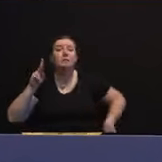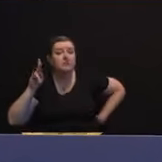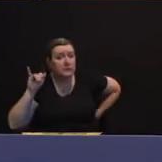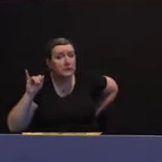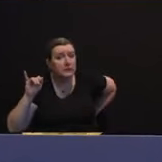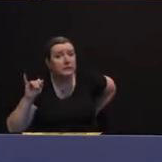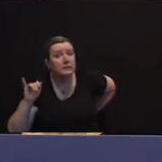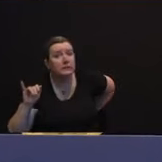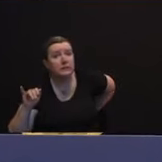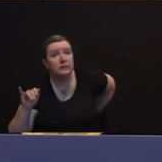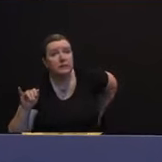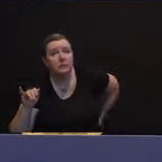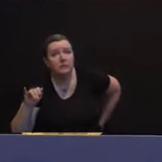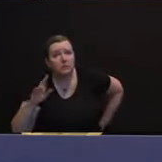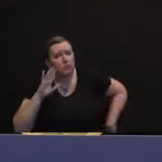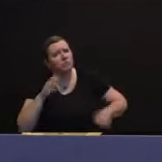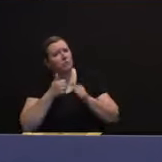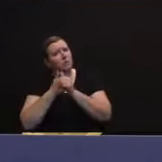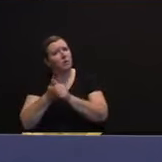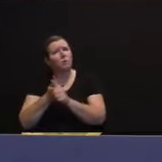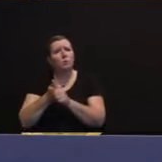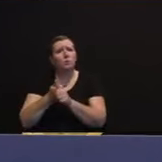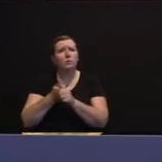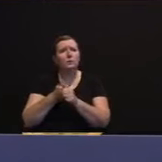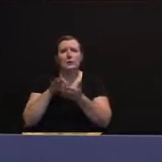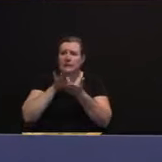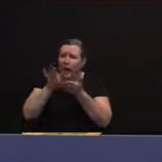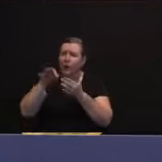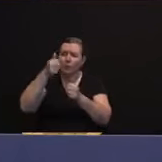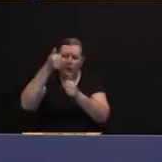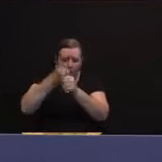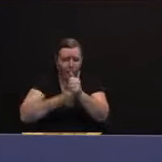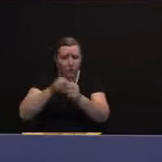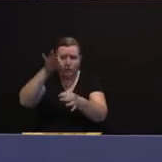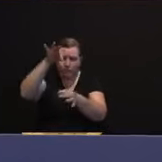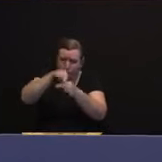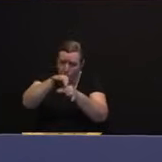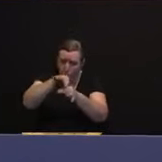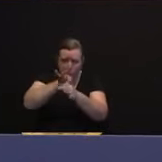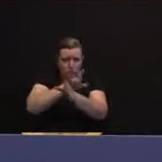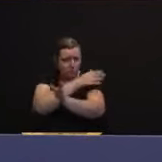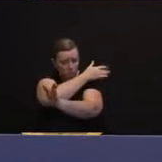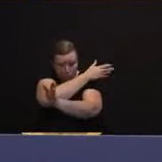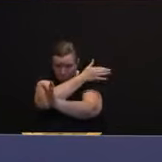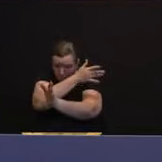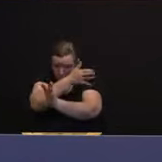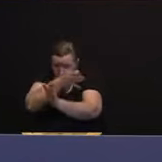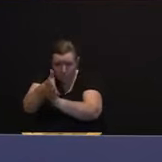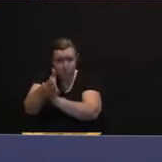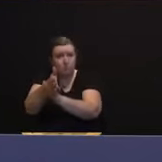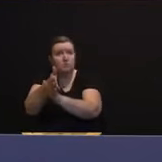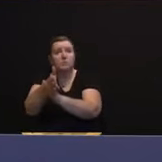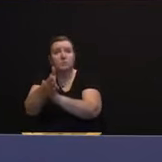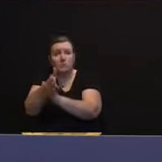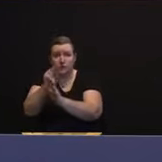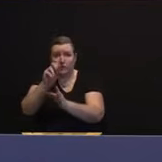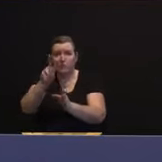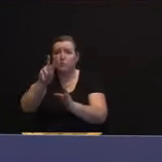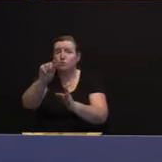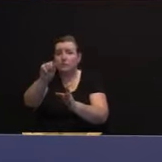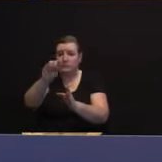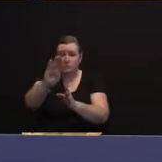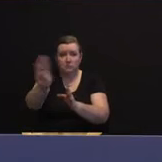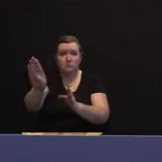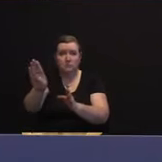at that point, which by the way has to be November 20th at latest, this is Thursday, yesterday the provisional ballots